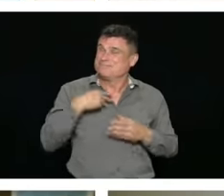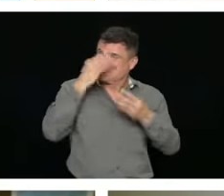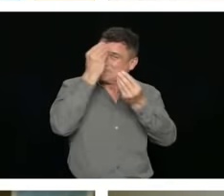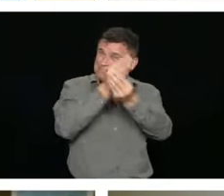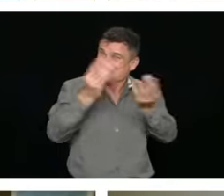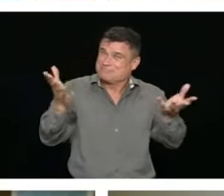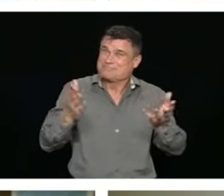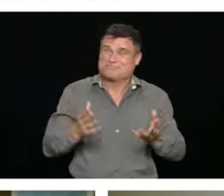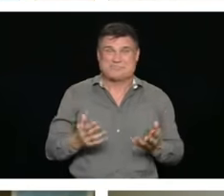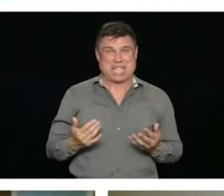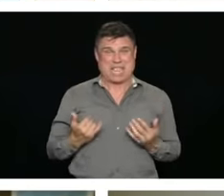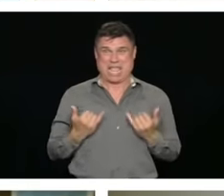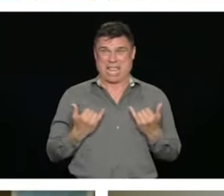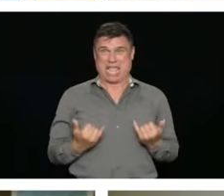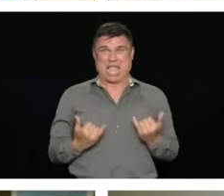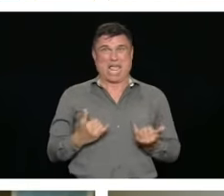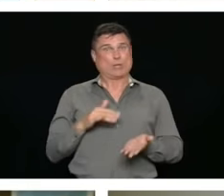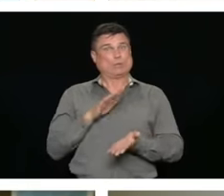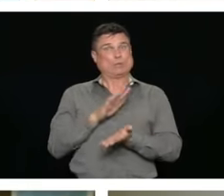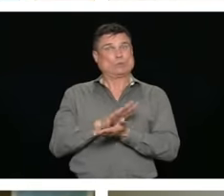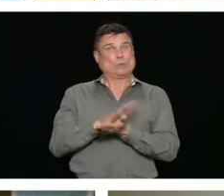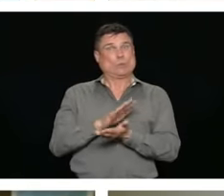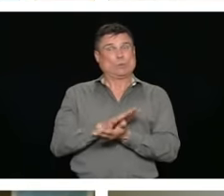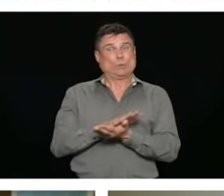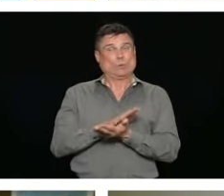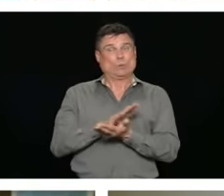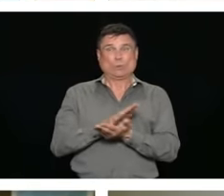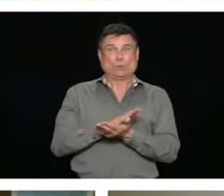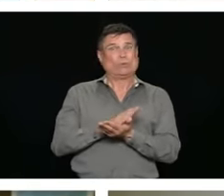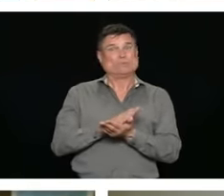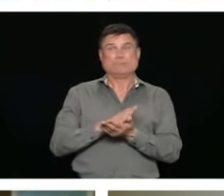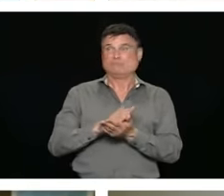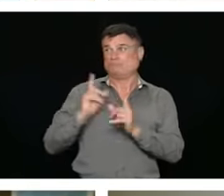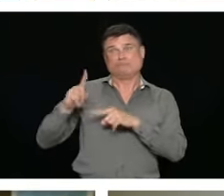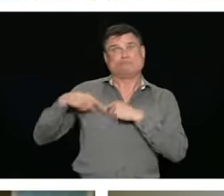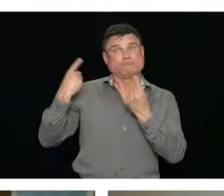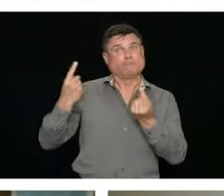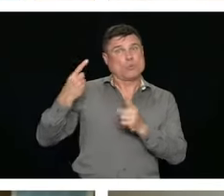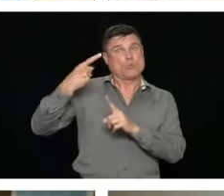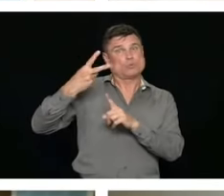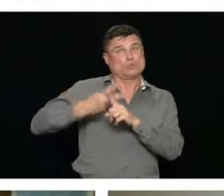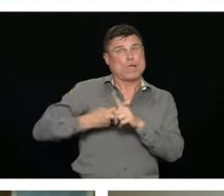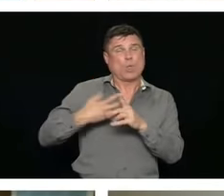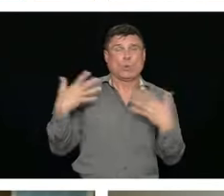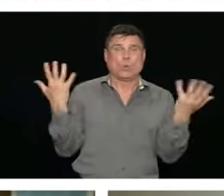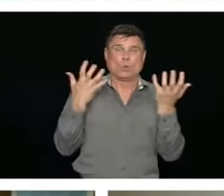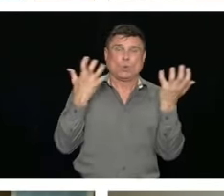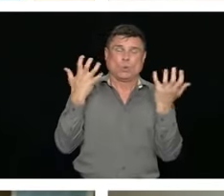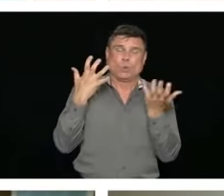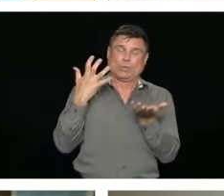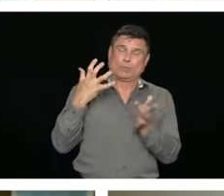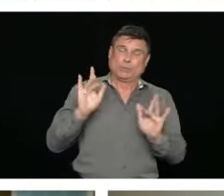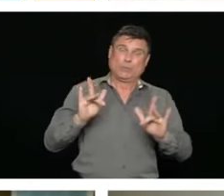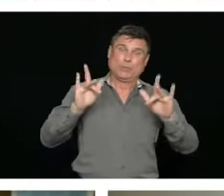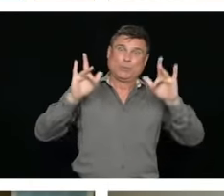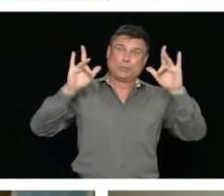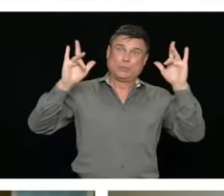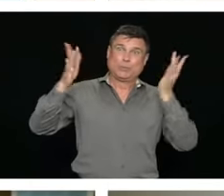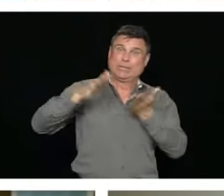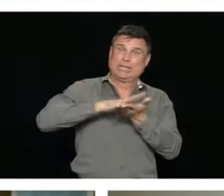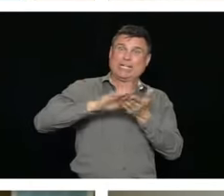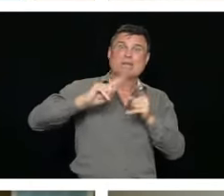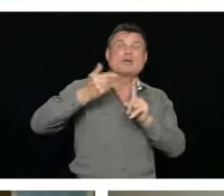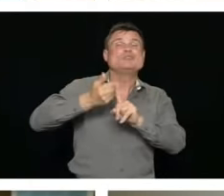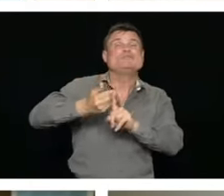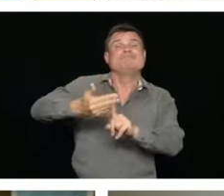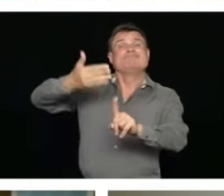have never been cleaner. And it is the top priority of everyone to keep them that way. So it's going to look a little bit different. We're going to have half the number